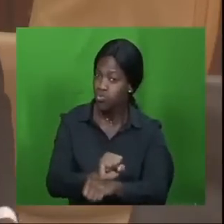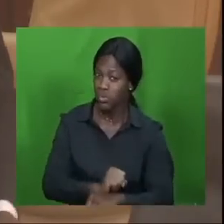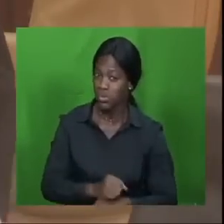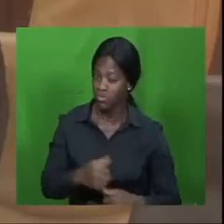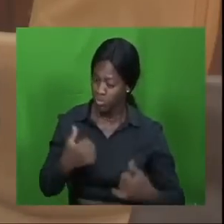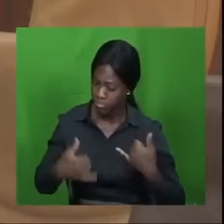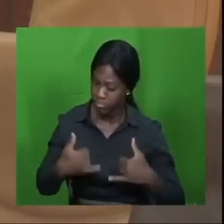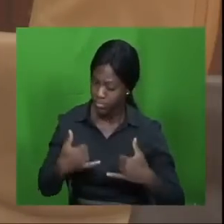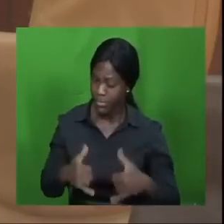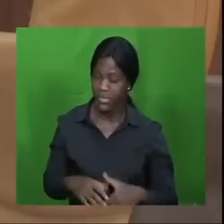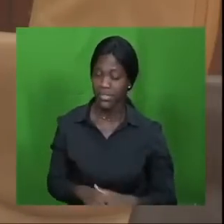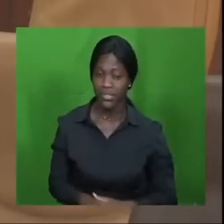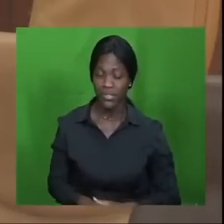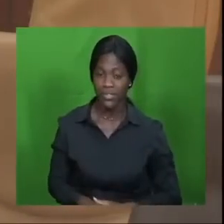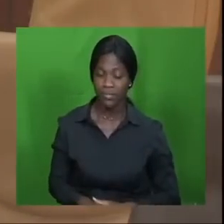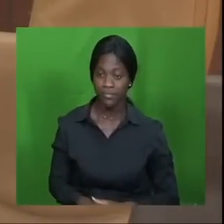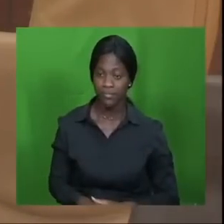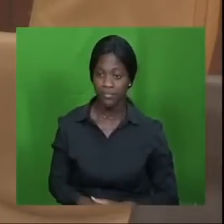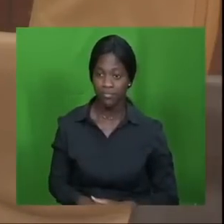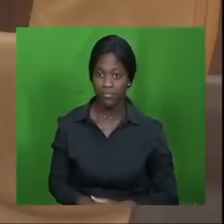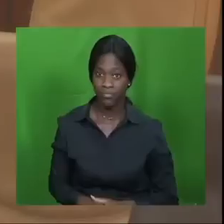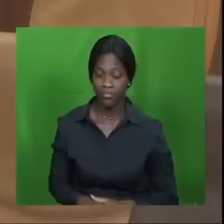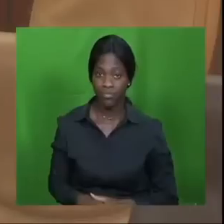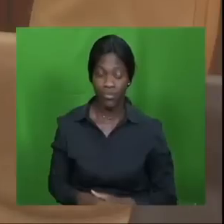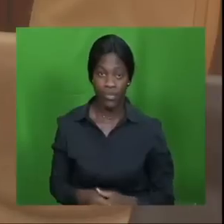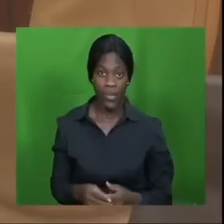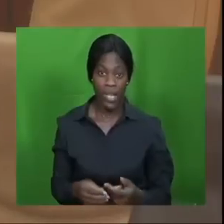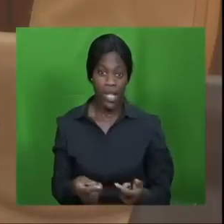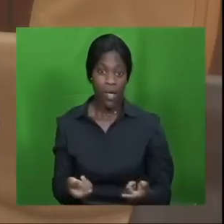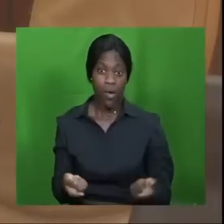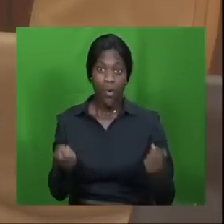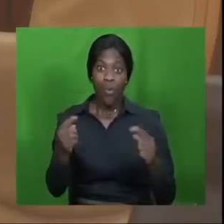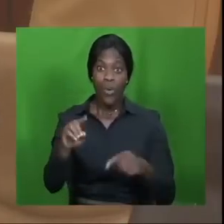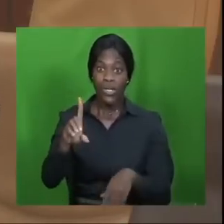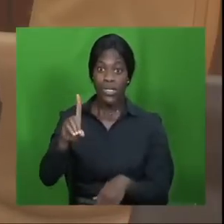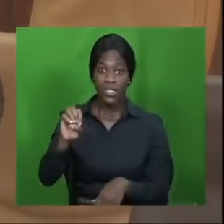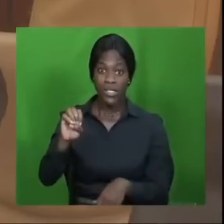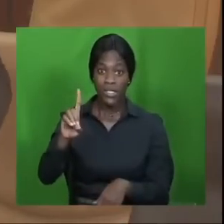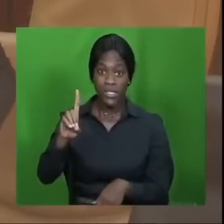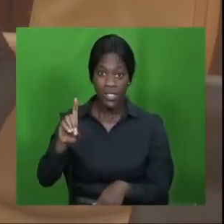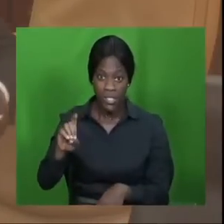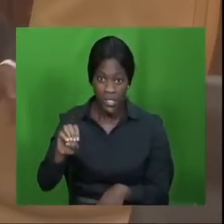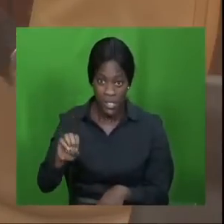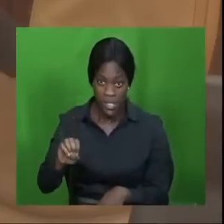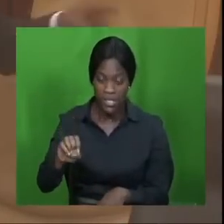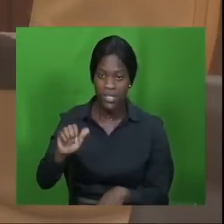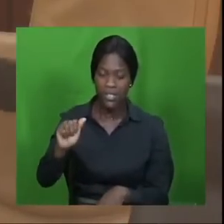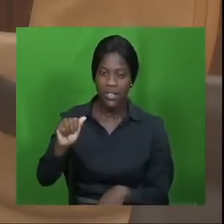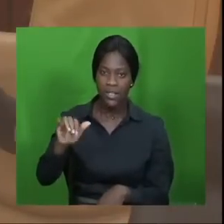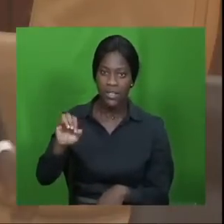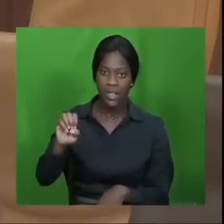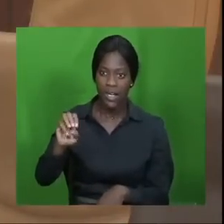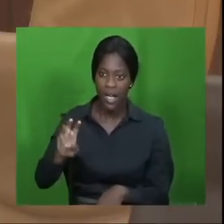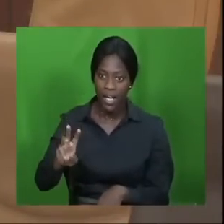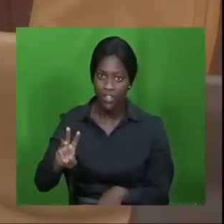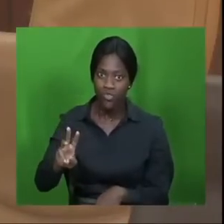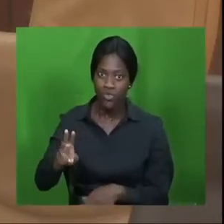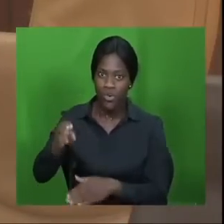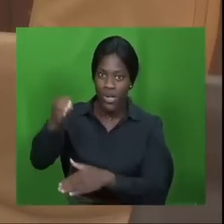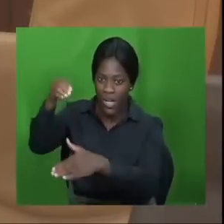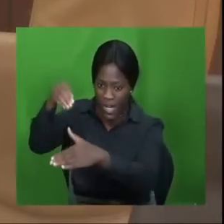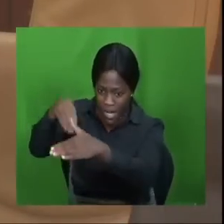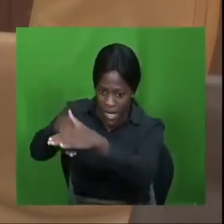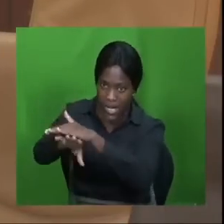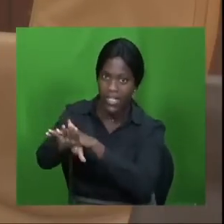Because when the day I used score, equalized, and just got off the field, we considered 2 goals